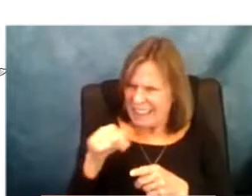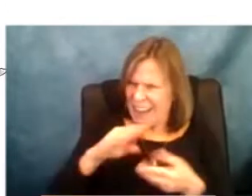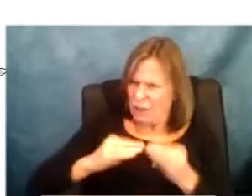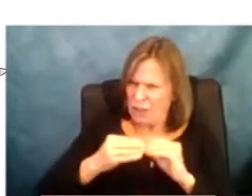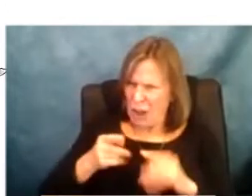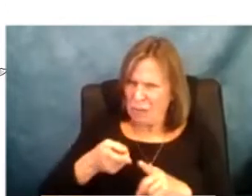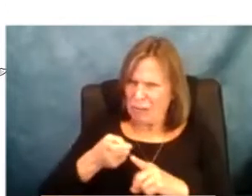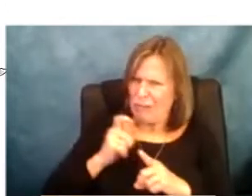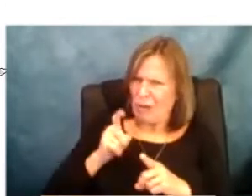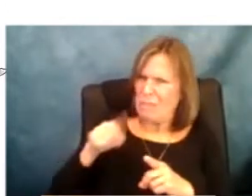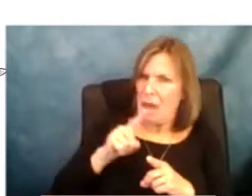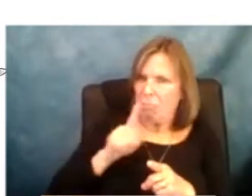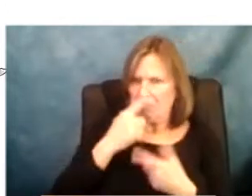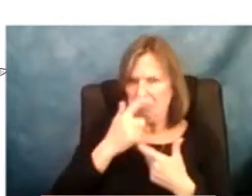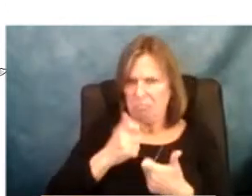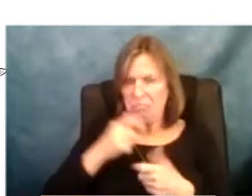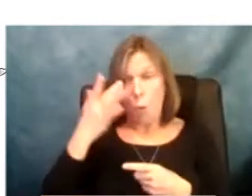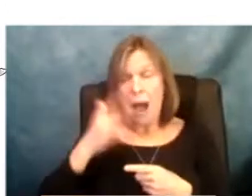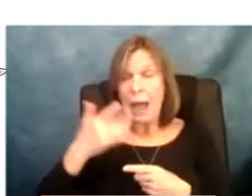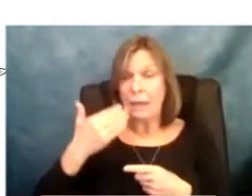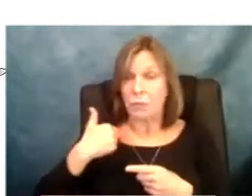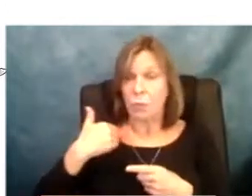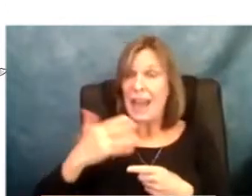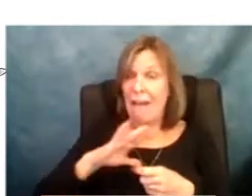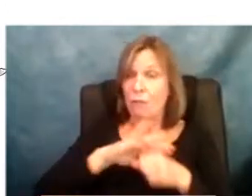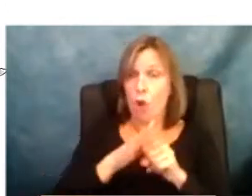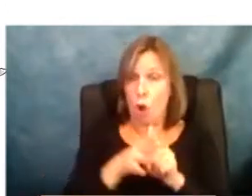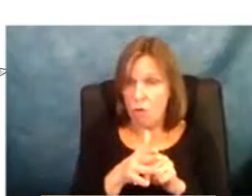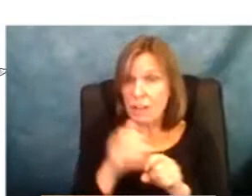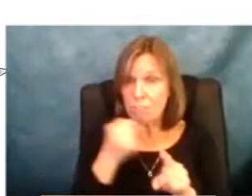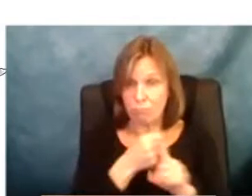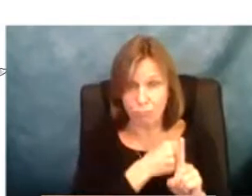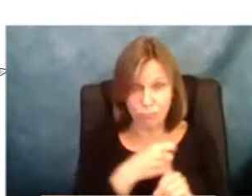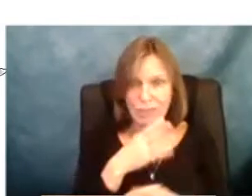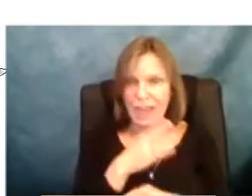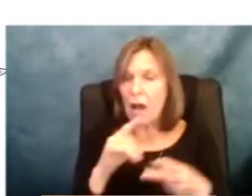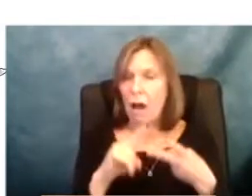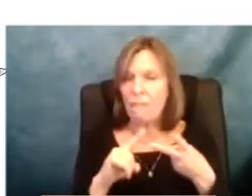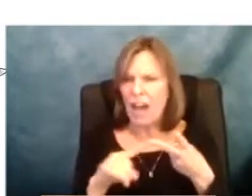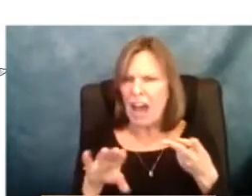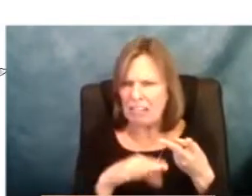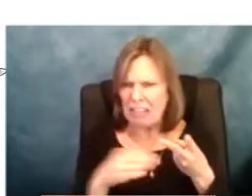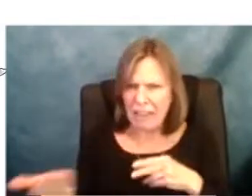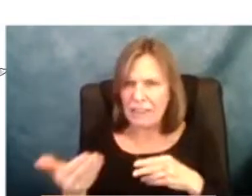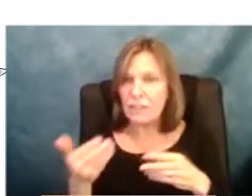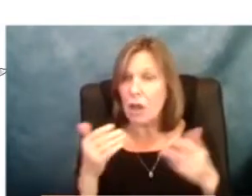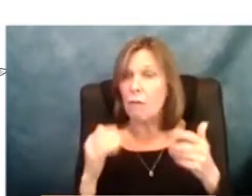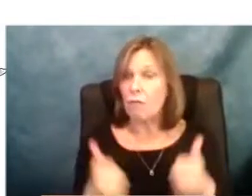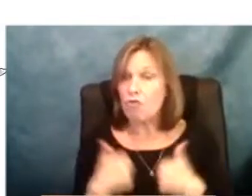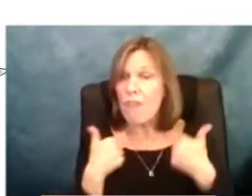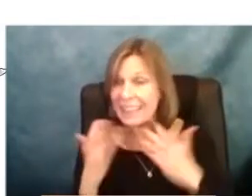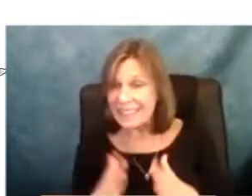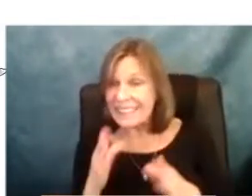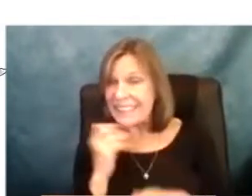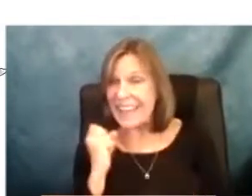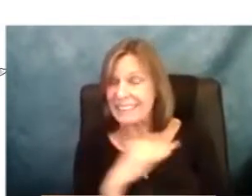do have COVID cases and deaths for residents and staffs that you could look at. Here we're looking at resident deaths in